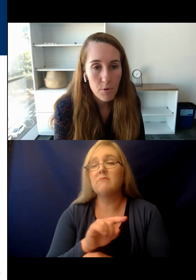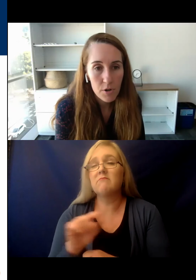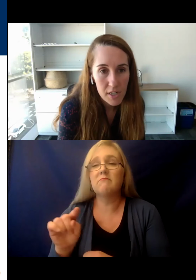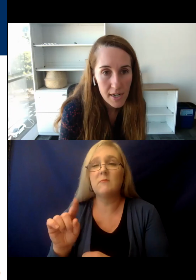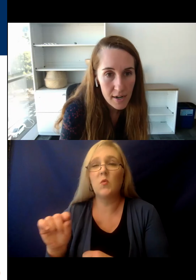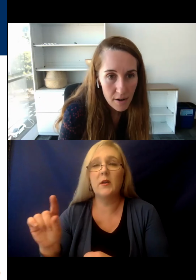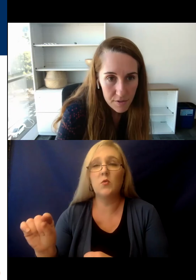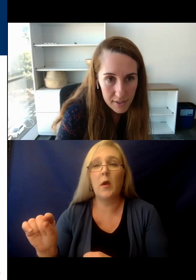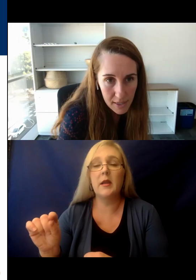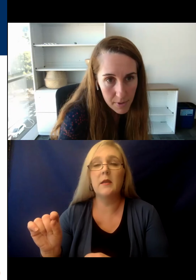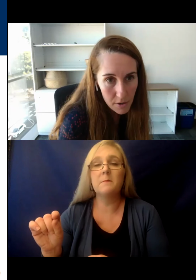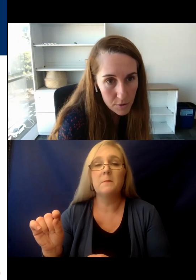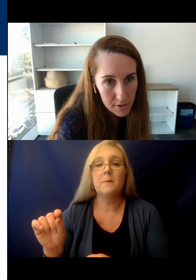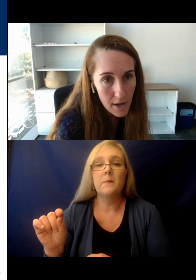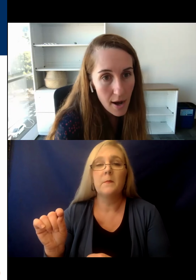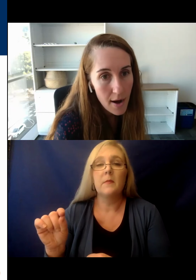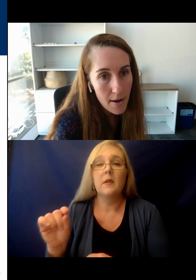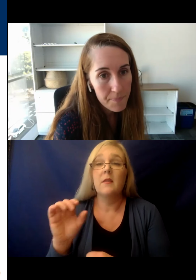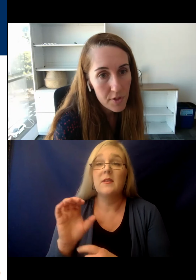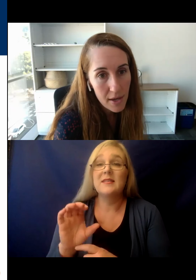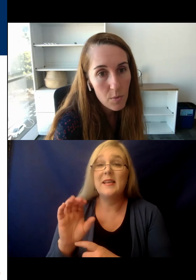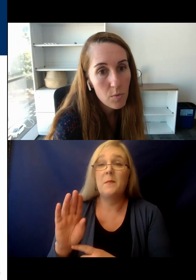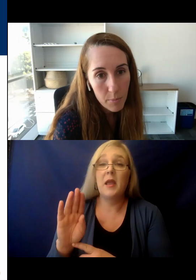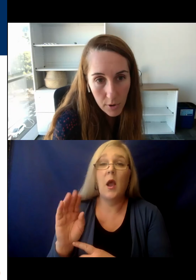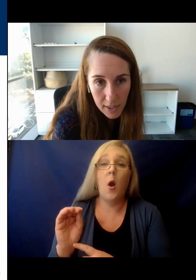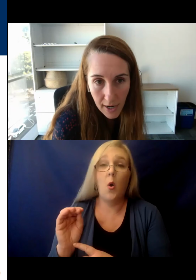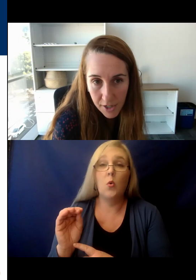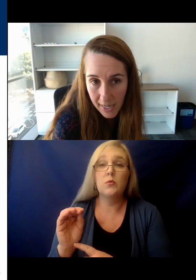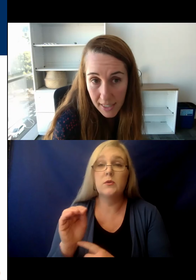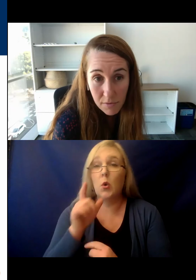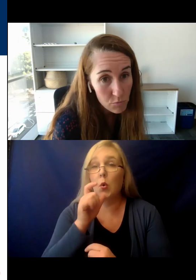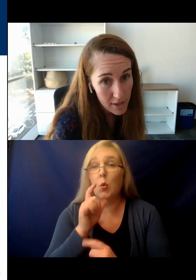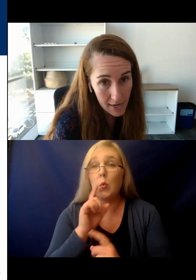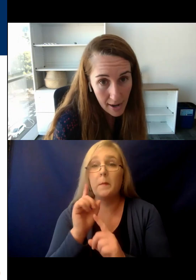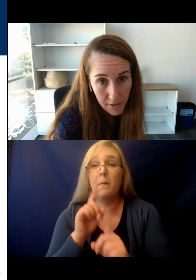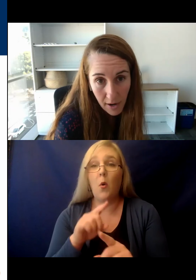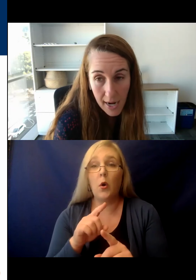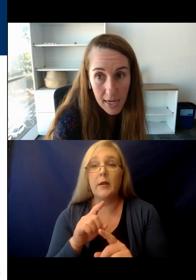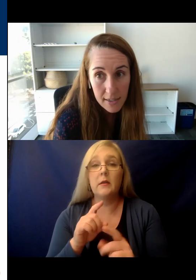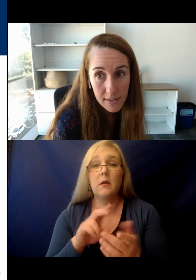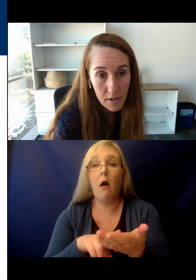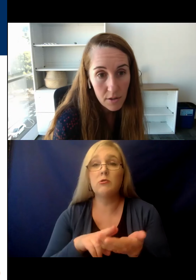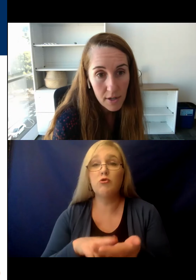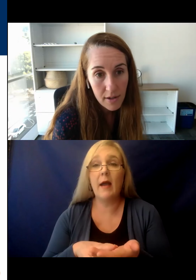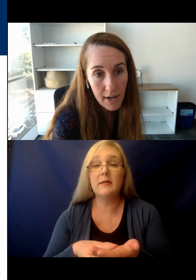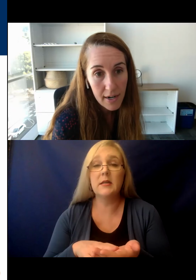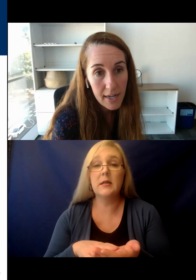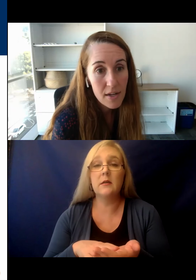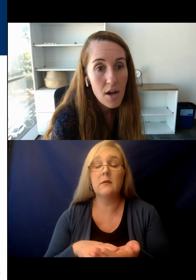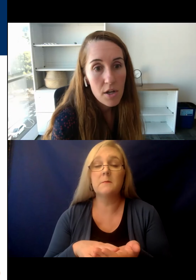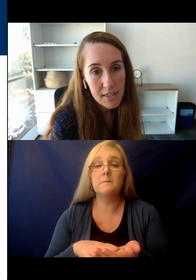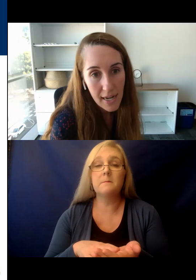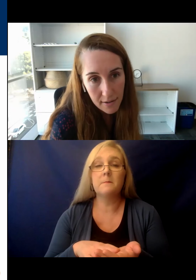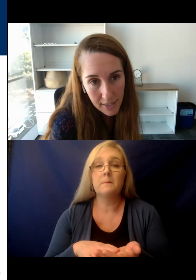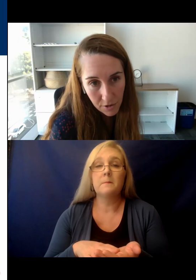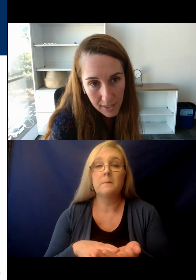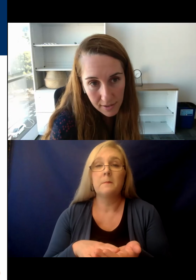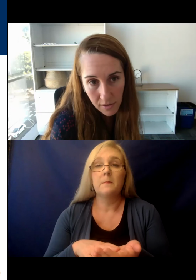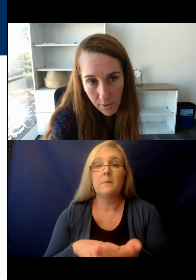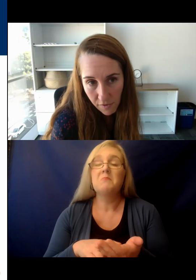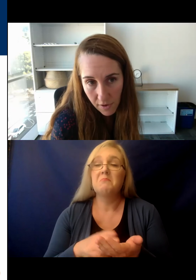the proportion of the CBOs that reported contracting with any healthcare entities in their areas